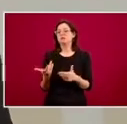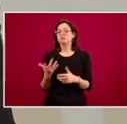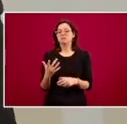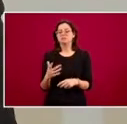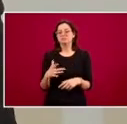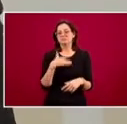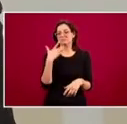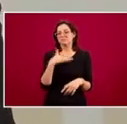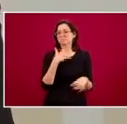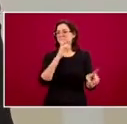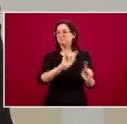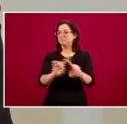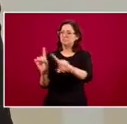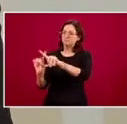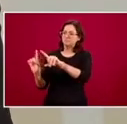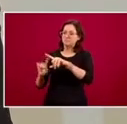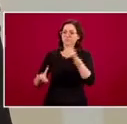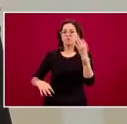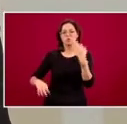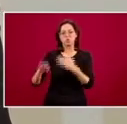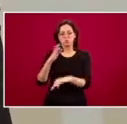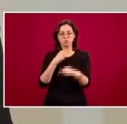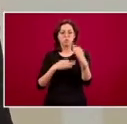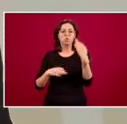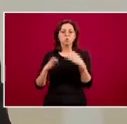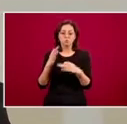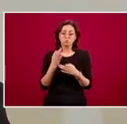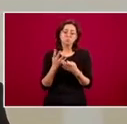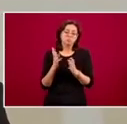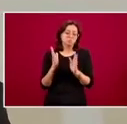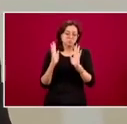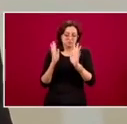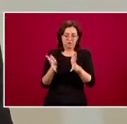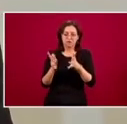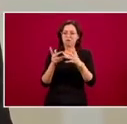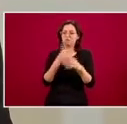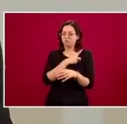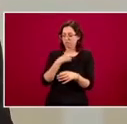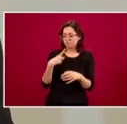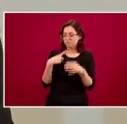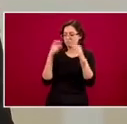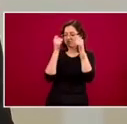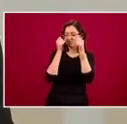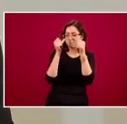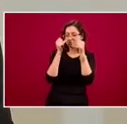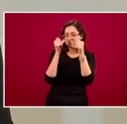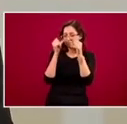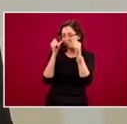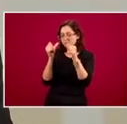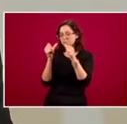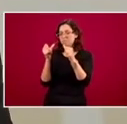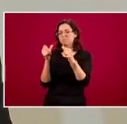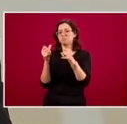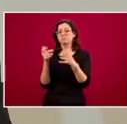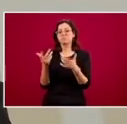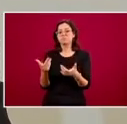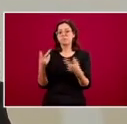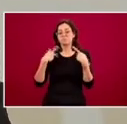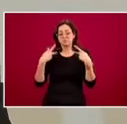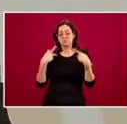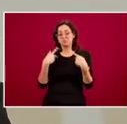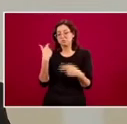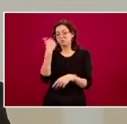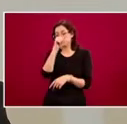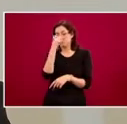other conditions triggered by this situation, who have schizophrenia, who have depression, who have anxiety, and all of them